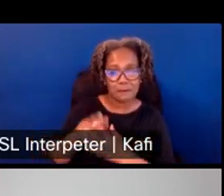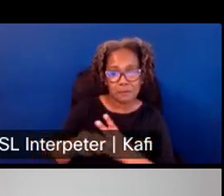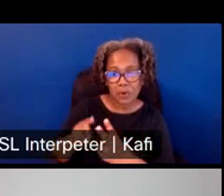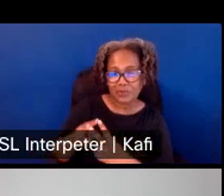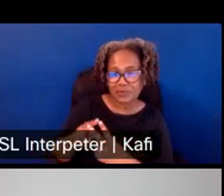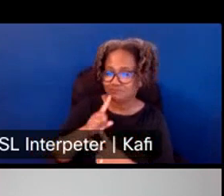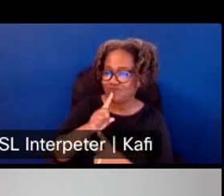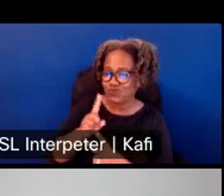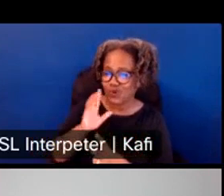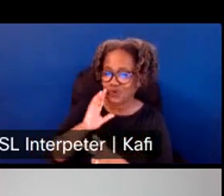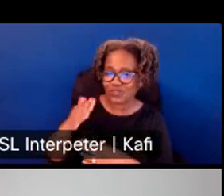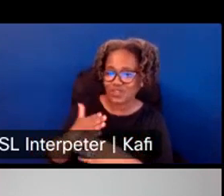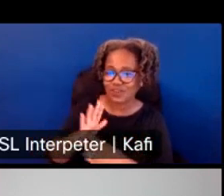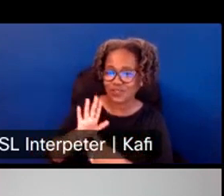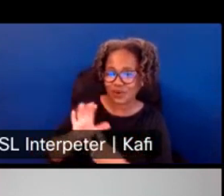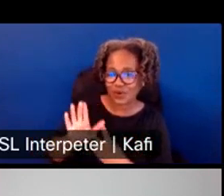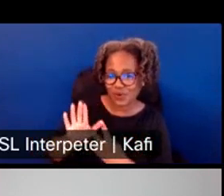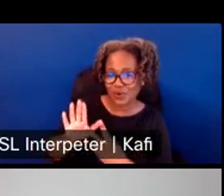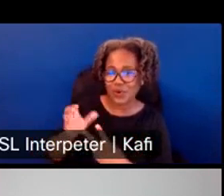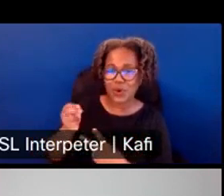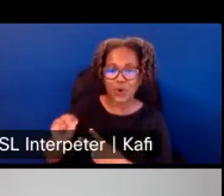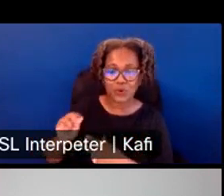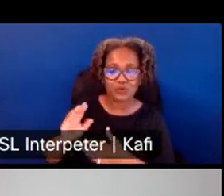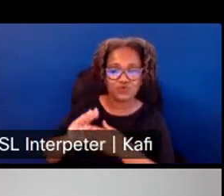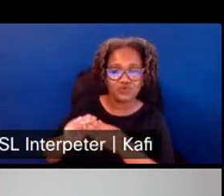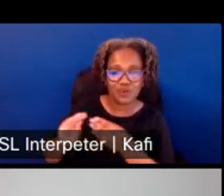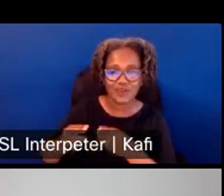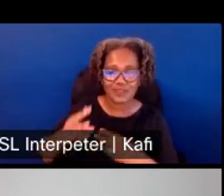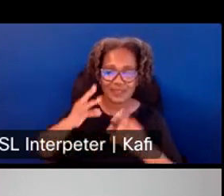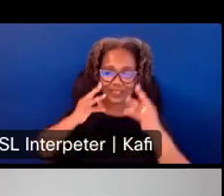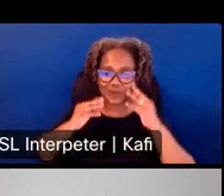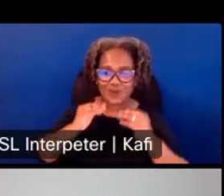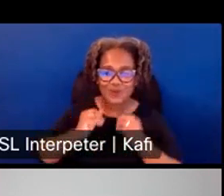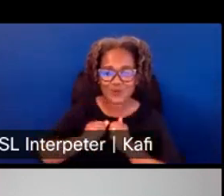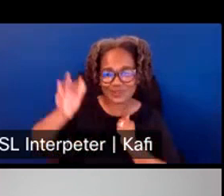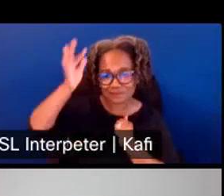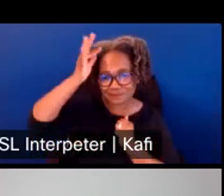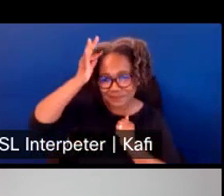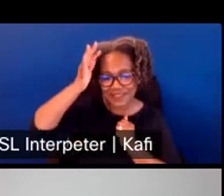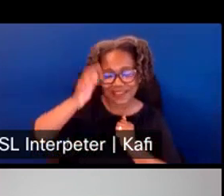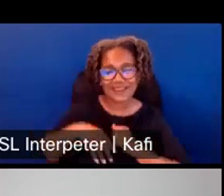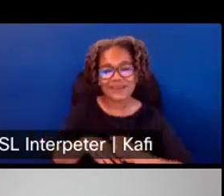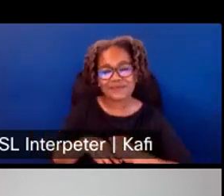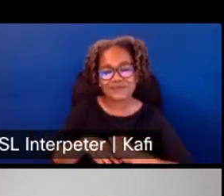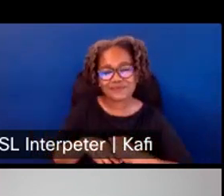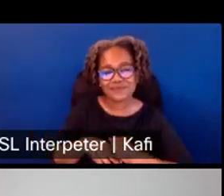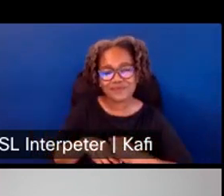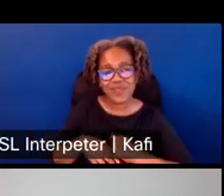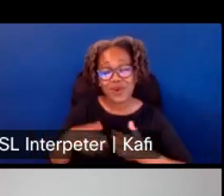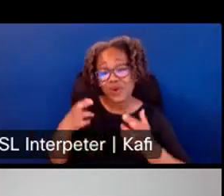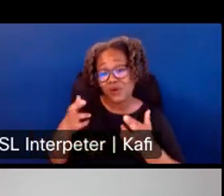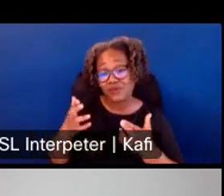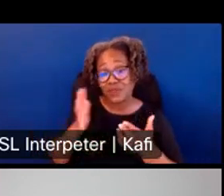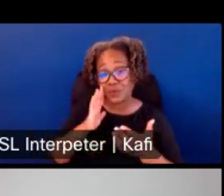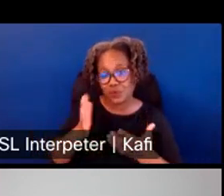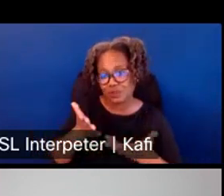advice. They're going to talk and that'll lead me to ask them some questions and hopefully it'll be engaging. And if we have enough time left